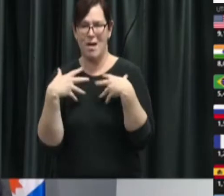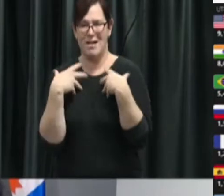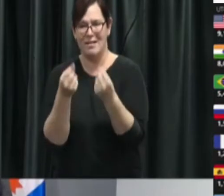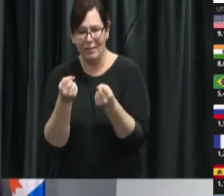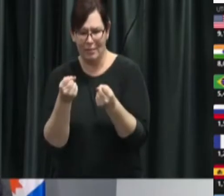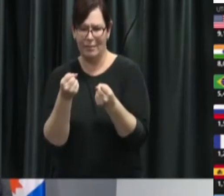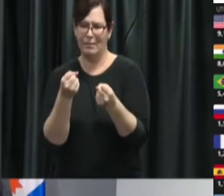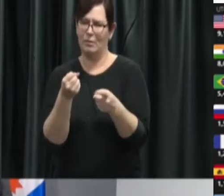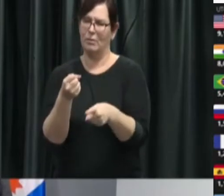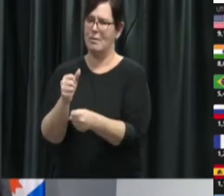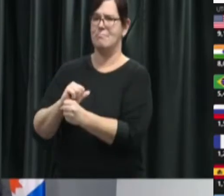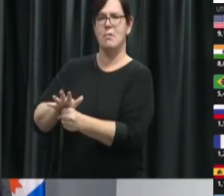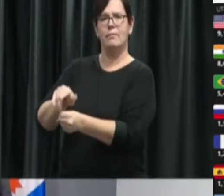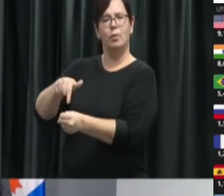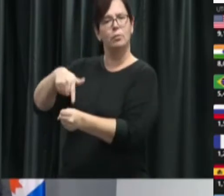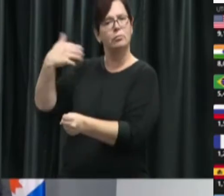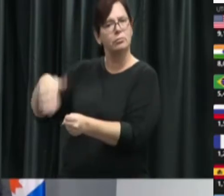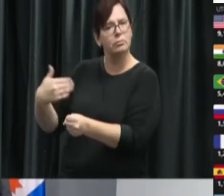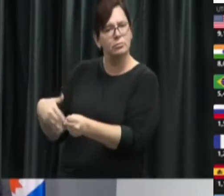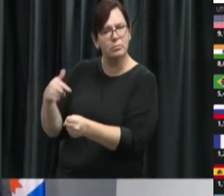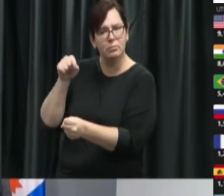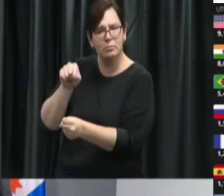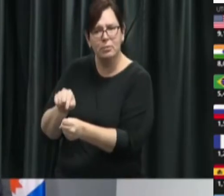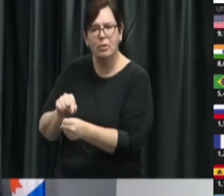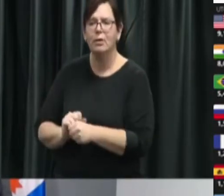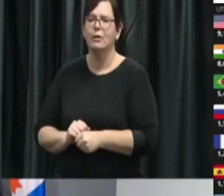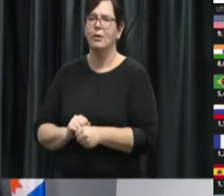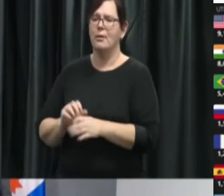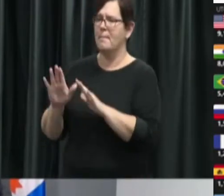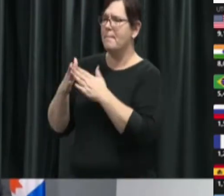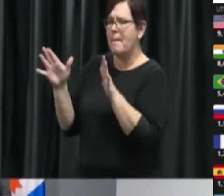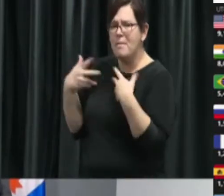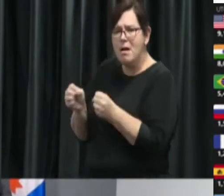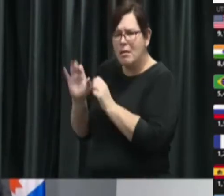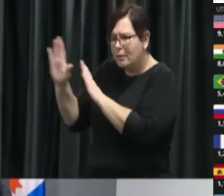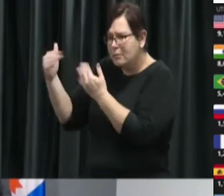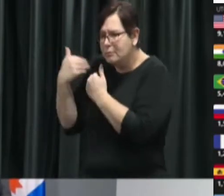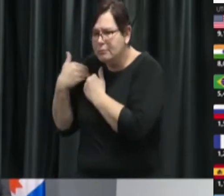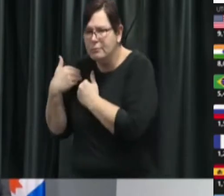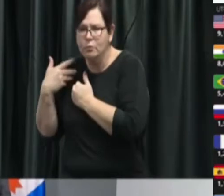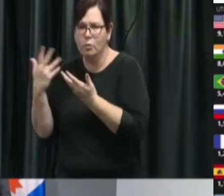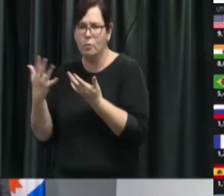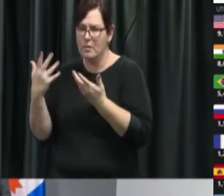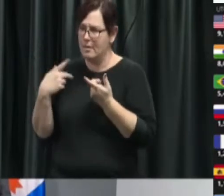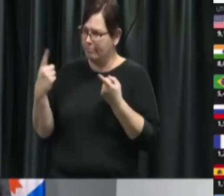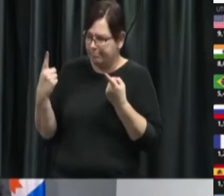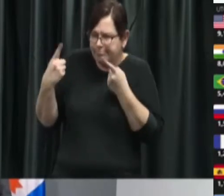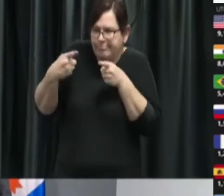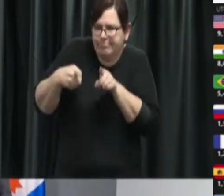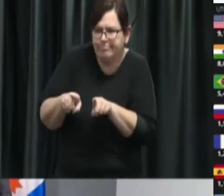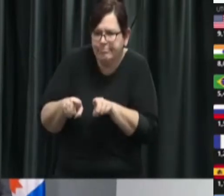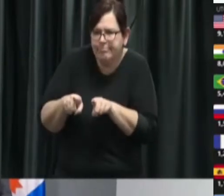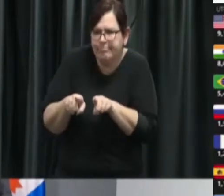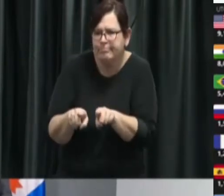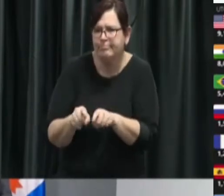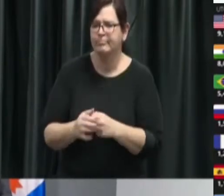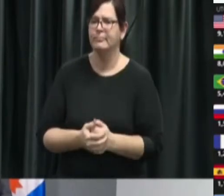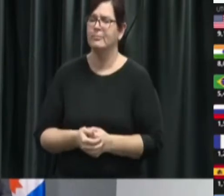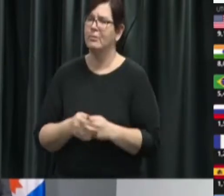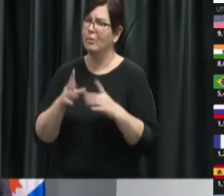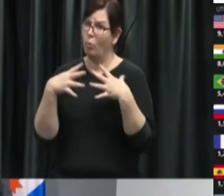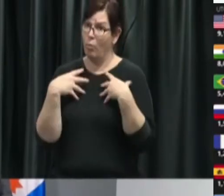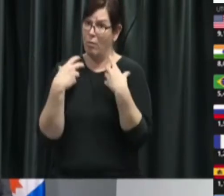into account broader conceptions of public health and overall individual well-being. I have made no secret of the fact that I am looking to see if we